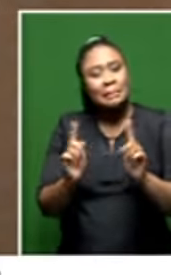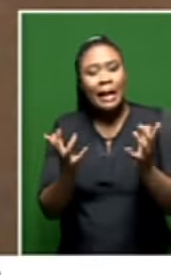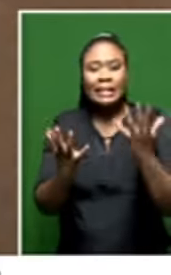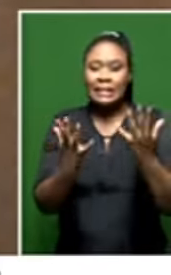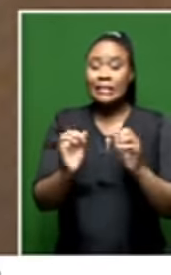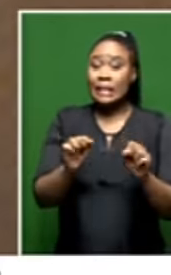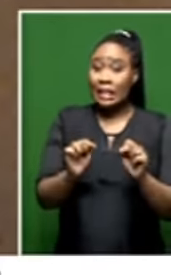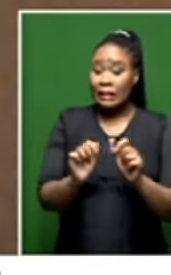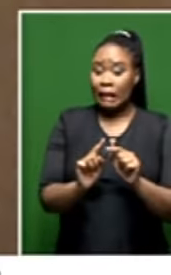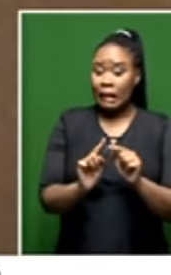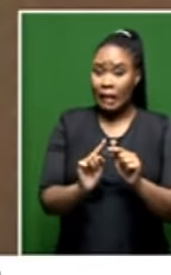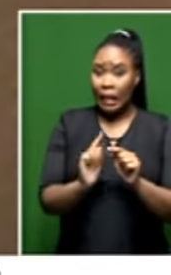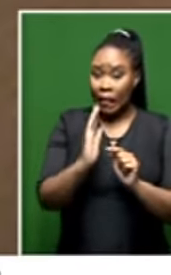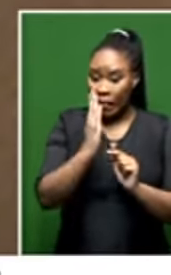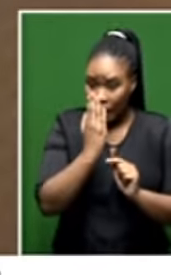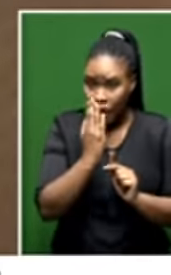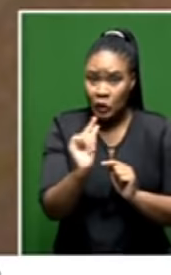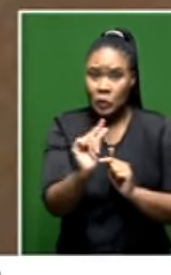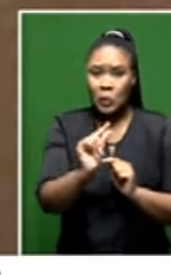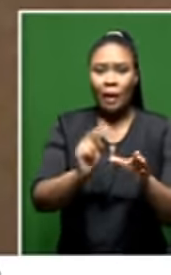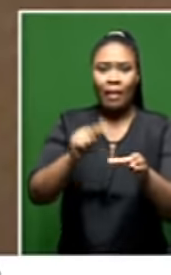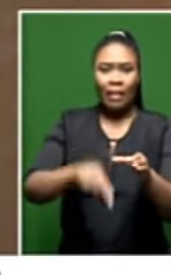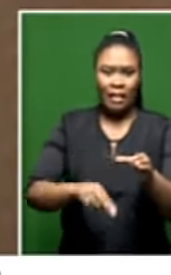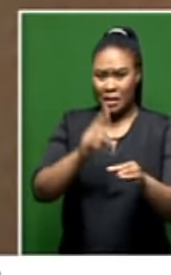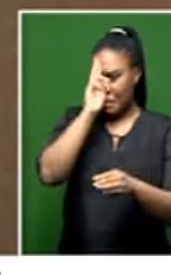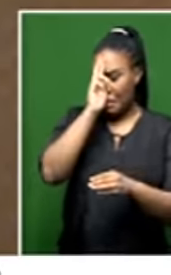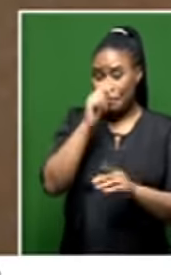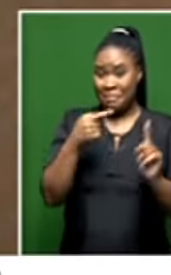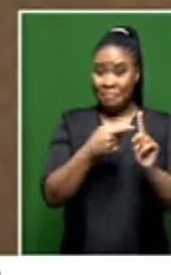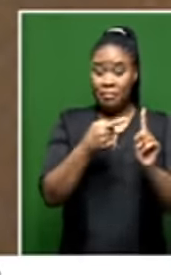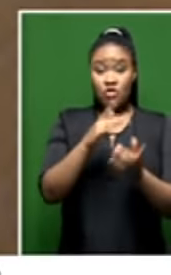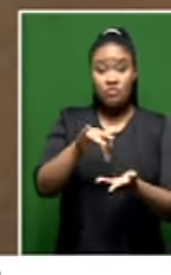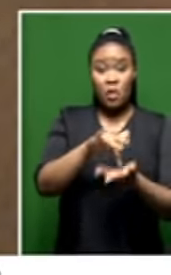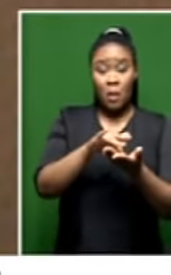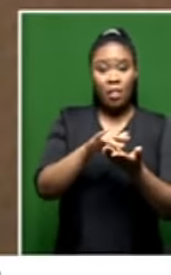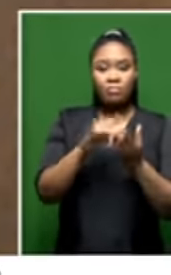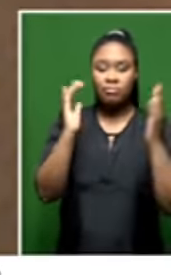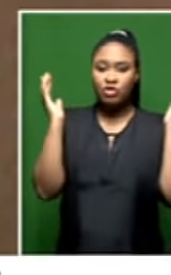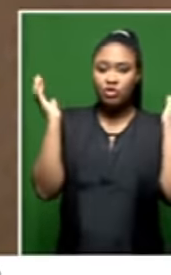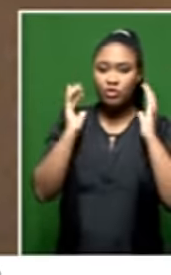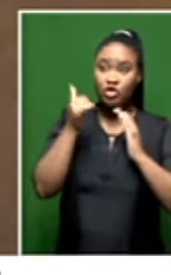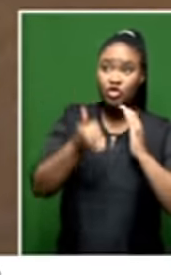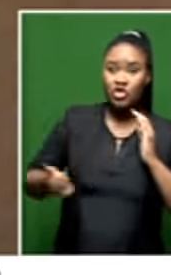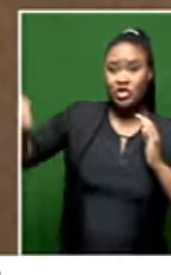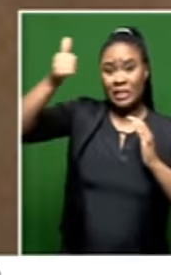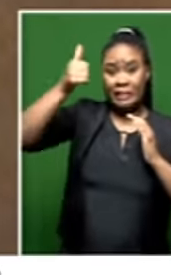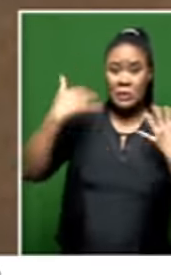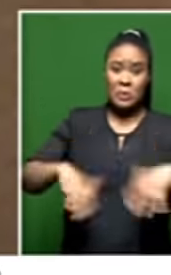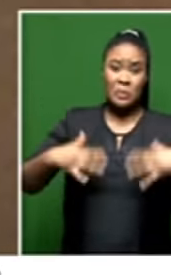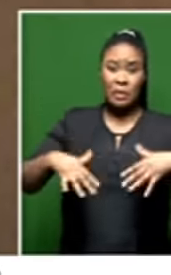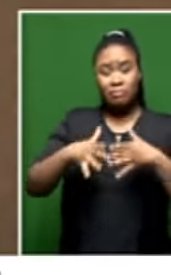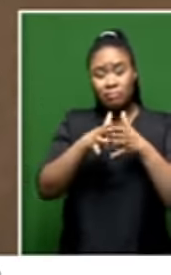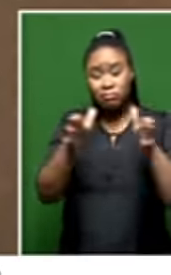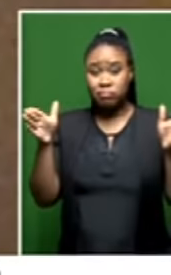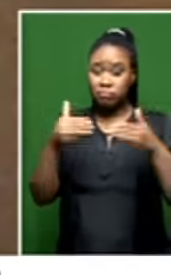an important thing because, as Chris mentioned earlier, the role of the Chief Justice is beyond the Constitutional Court, and he has to deal with